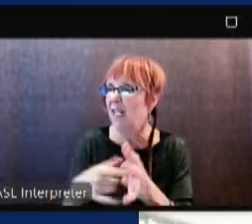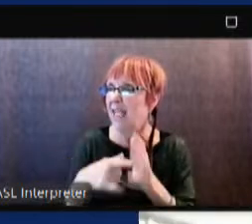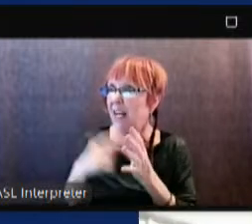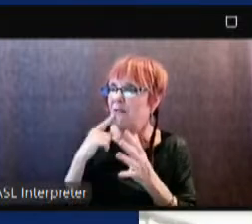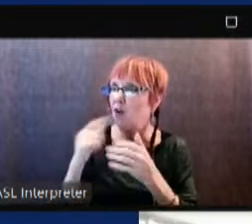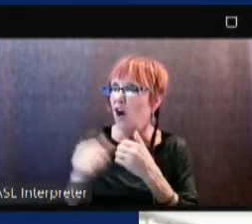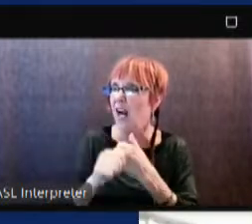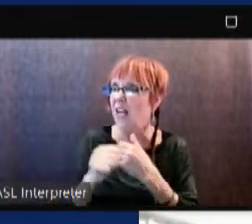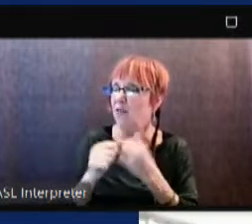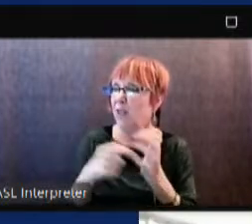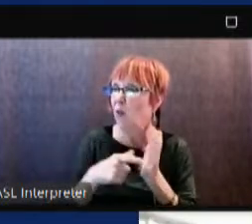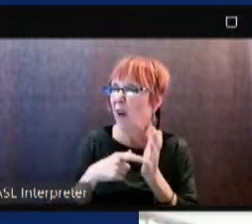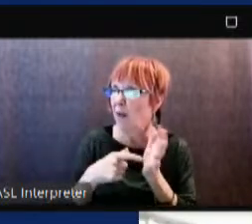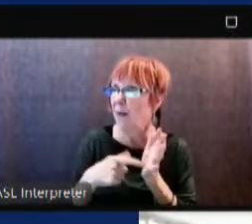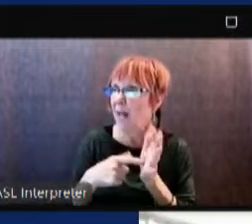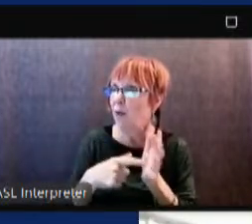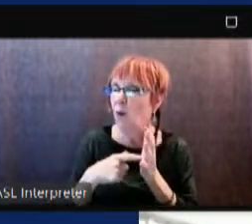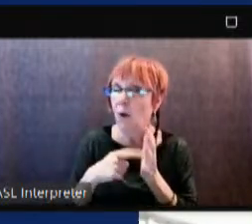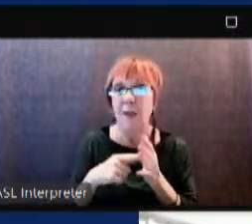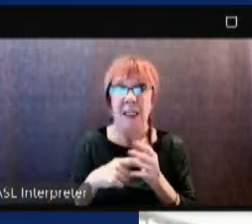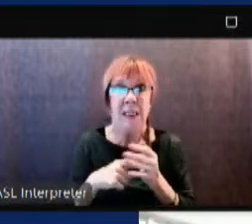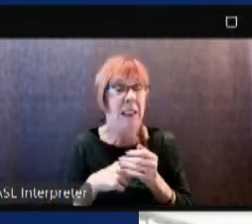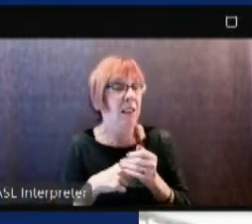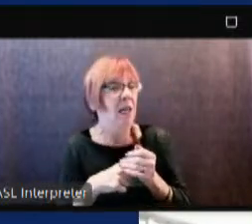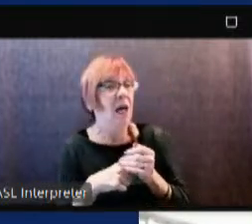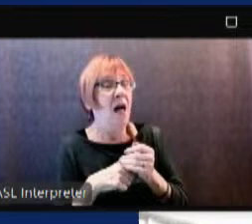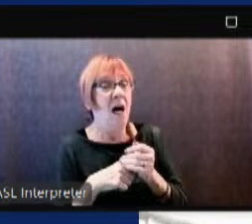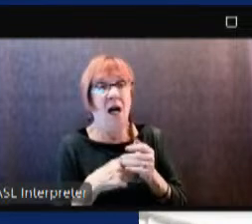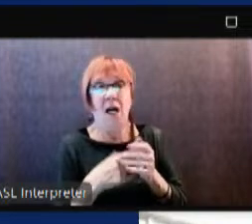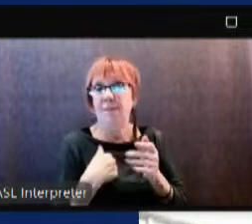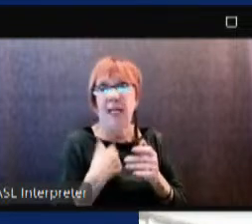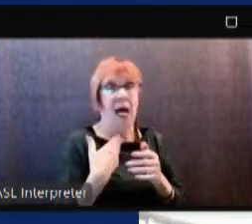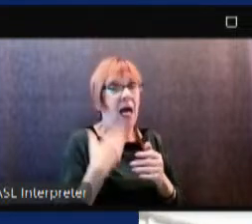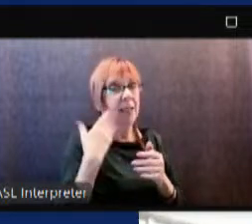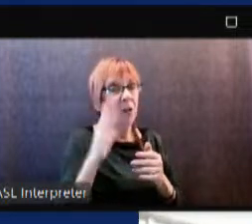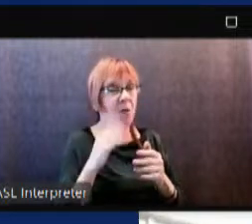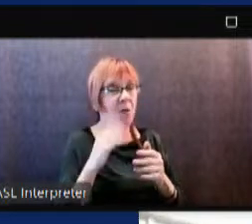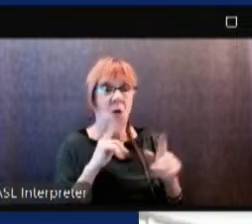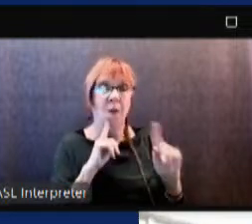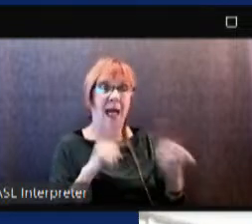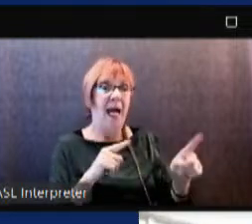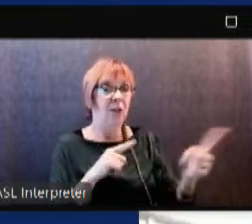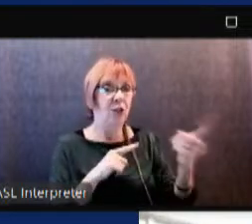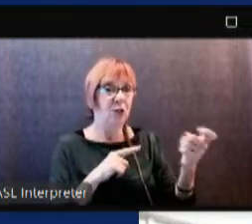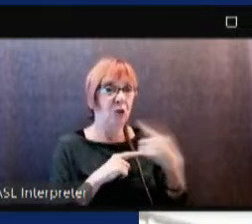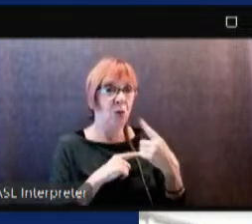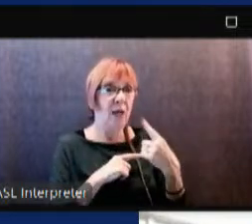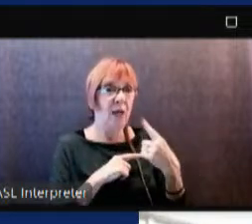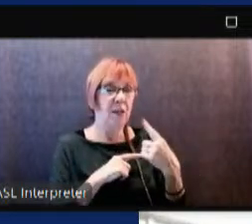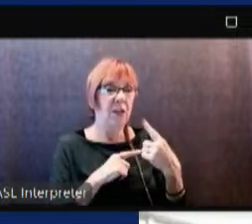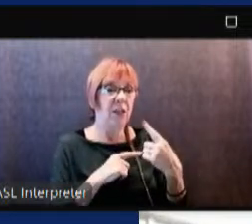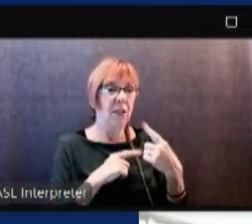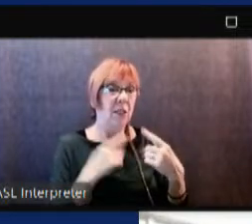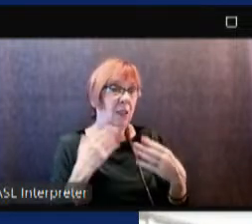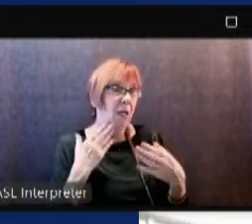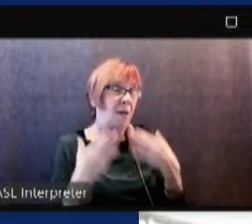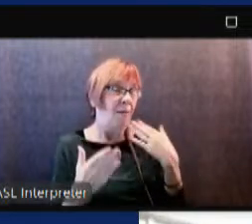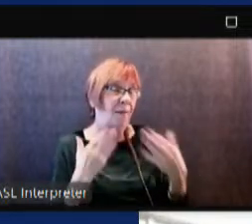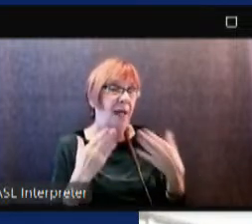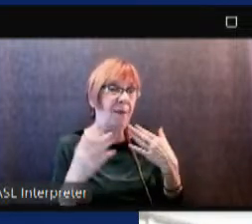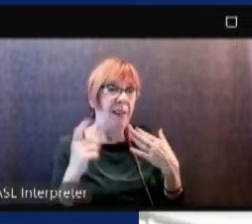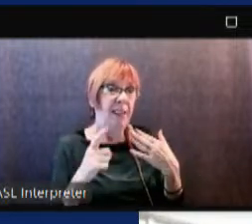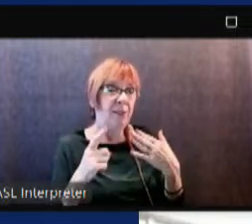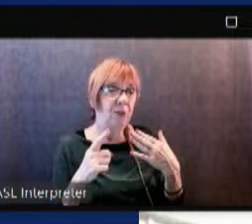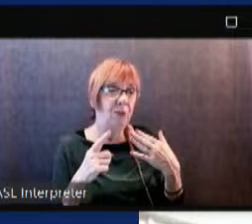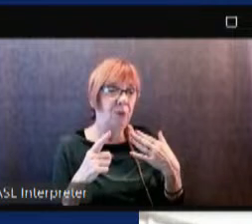Yeah, thanks, Sid. I don't know the answer to the question. We may need to come